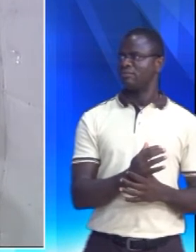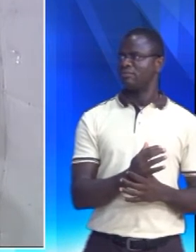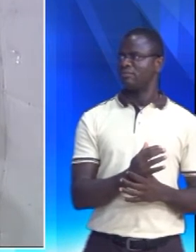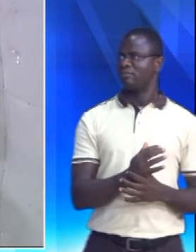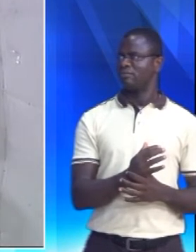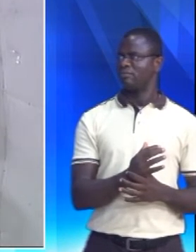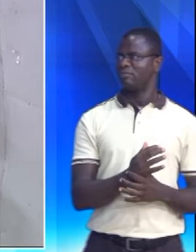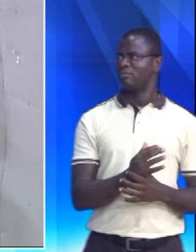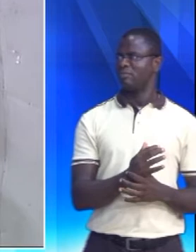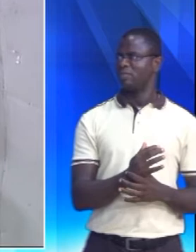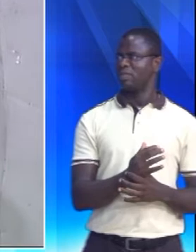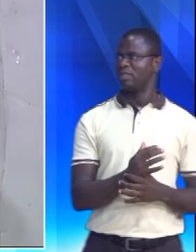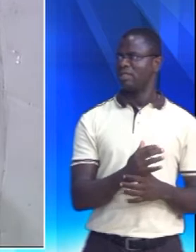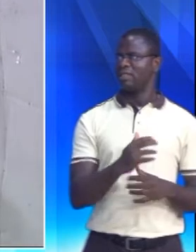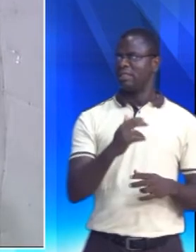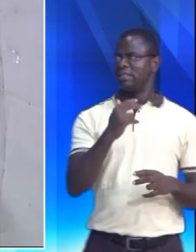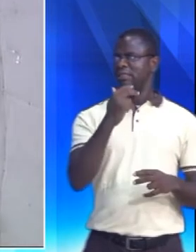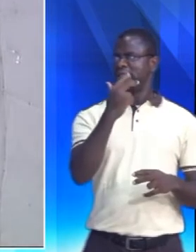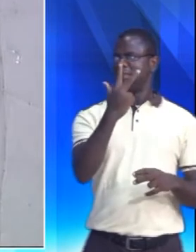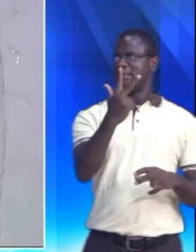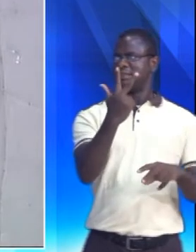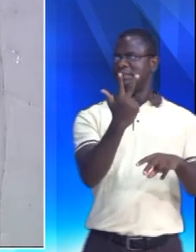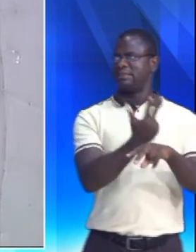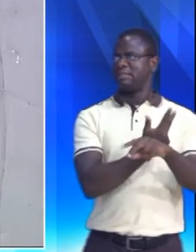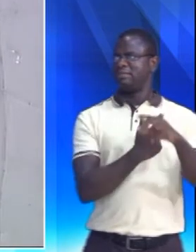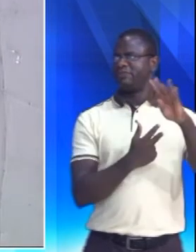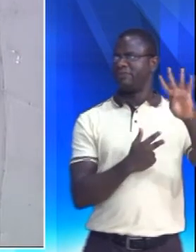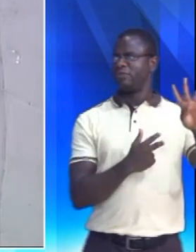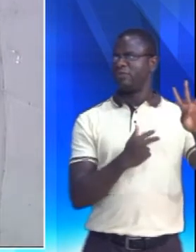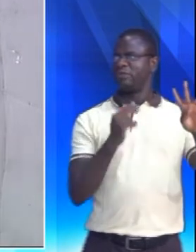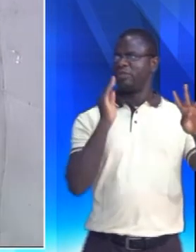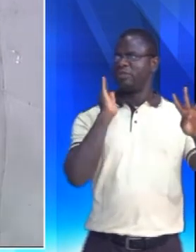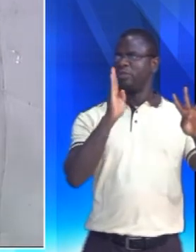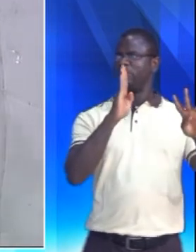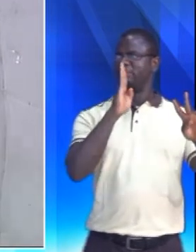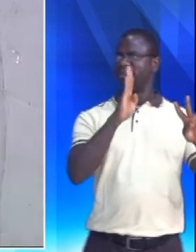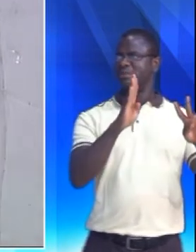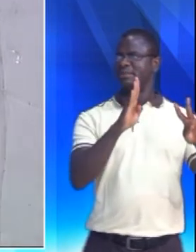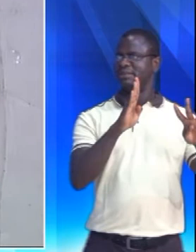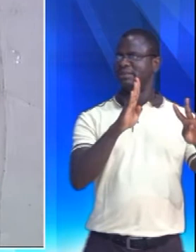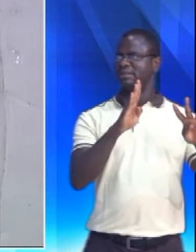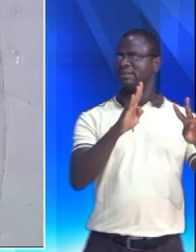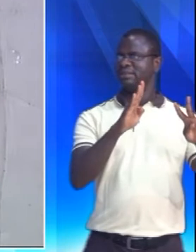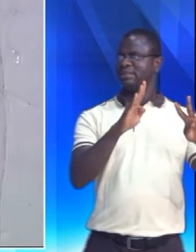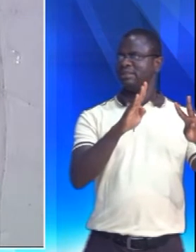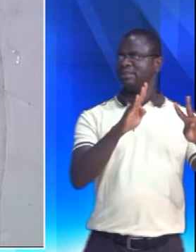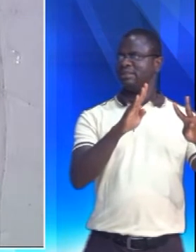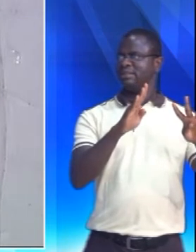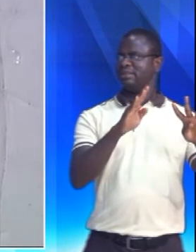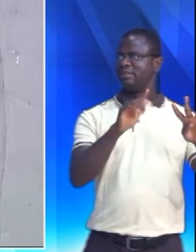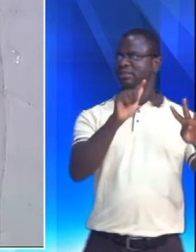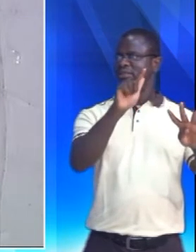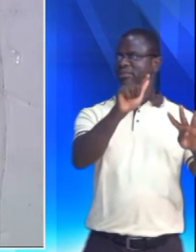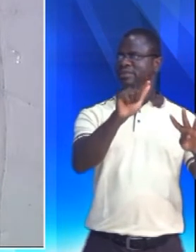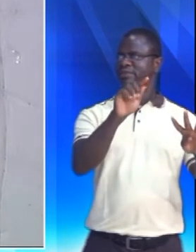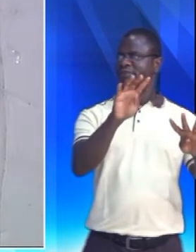raised to power of 9. Here, 3 times 4, viewers